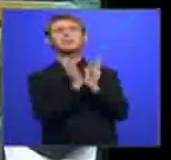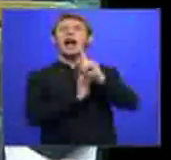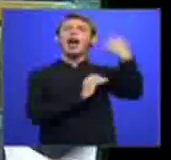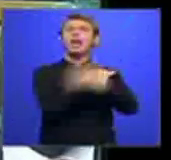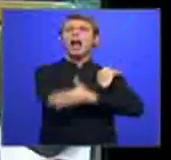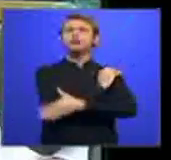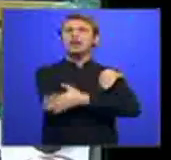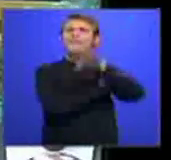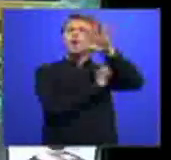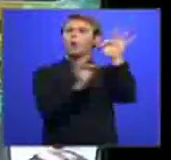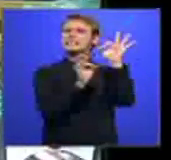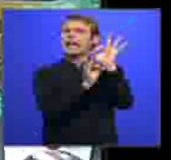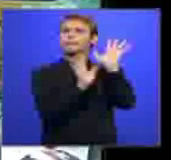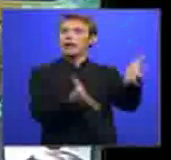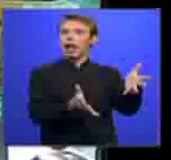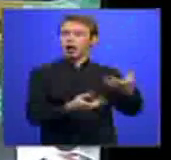year.